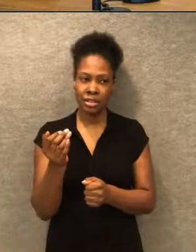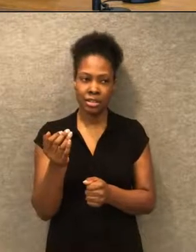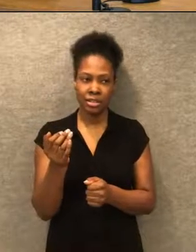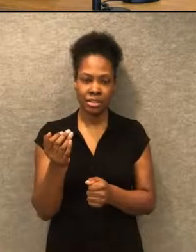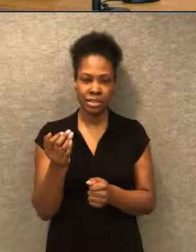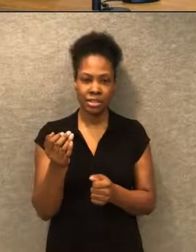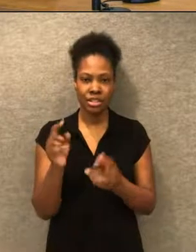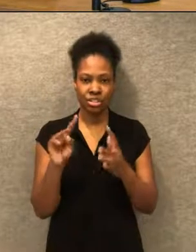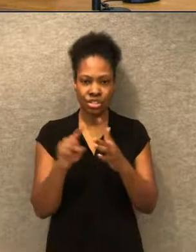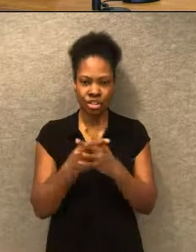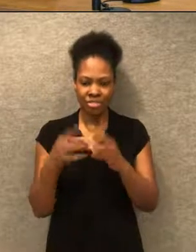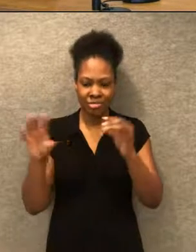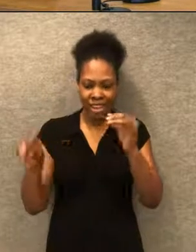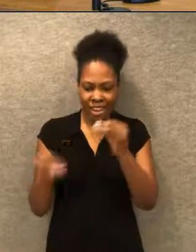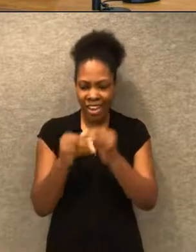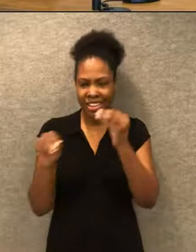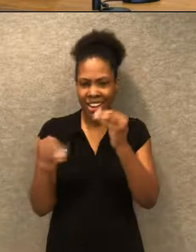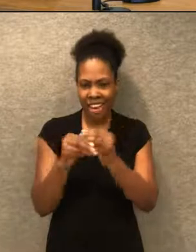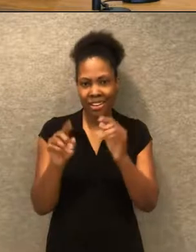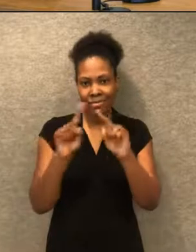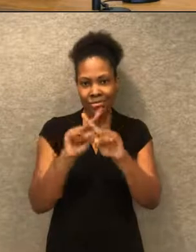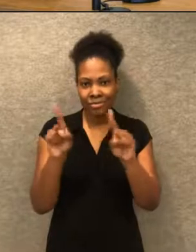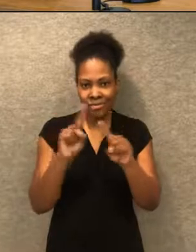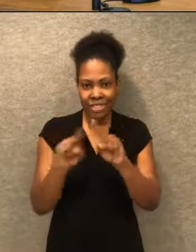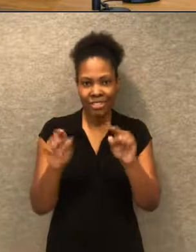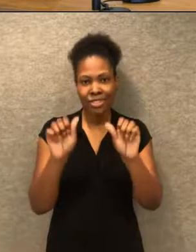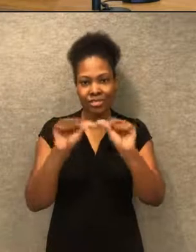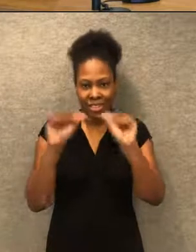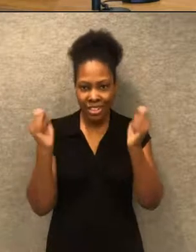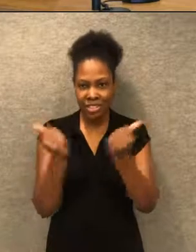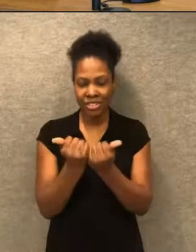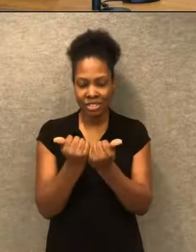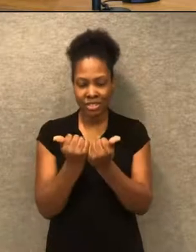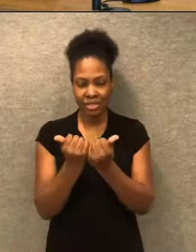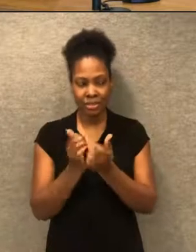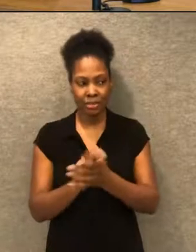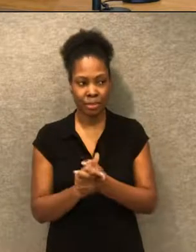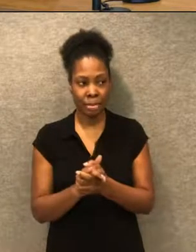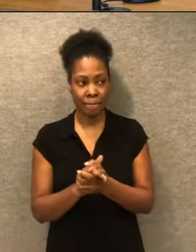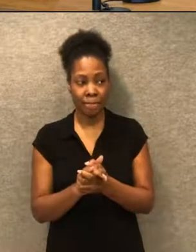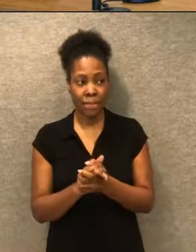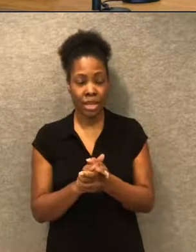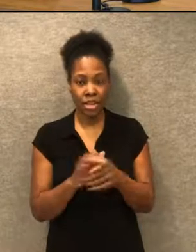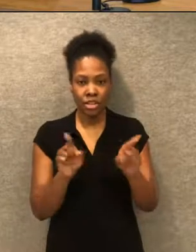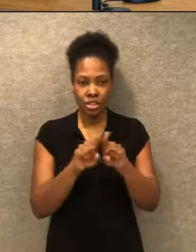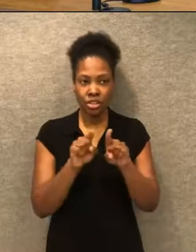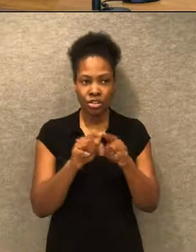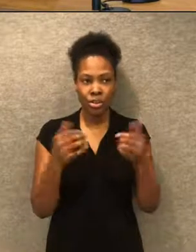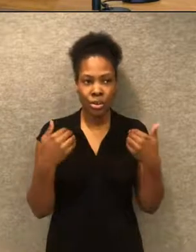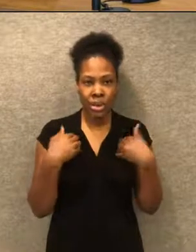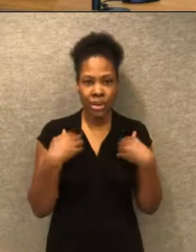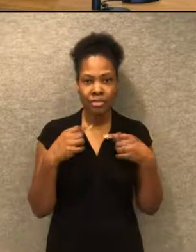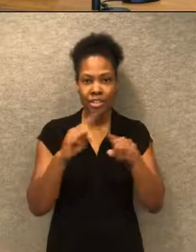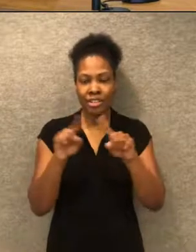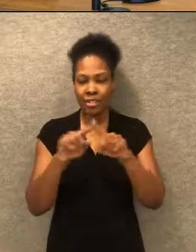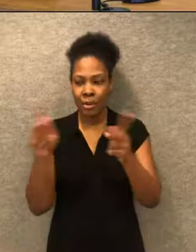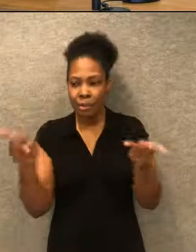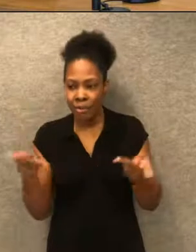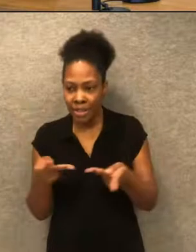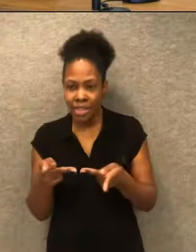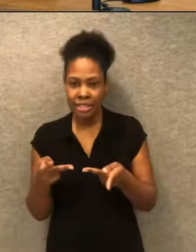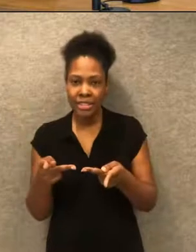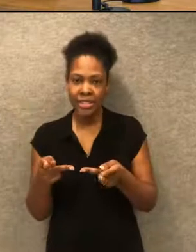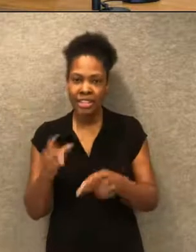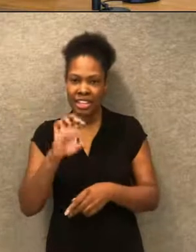providers. Right. Yes, and also in addition, locally, we have entities like East Orange General, we have Newark Communities